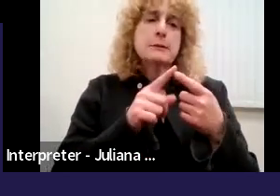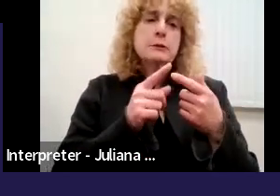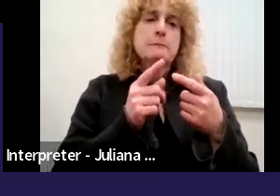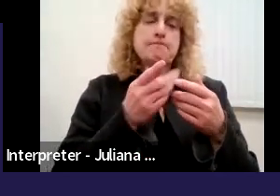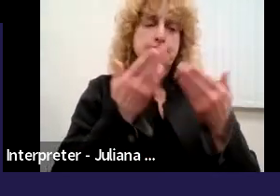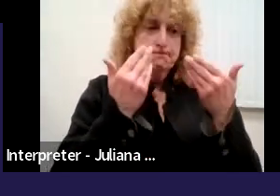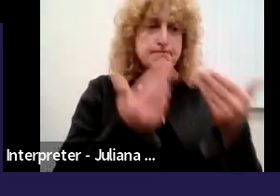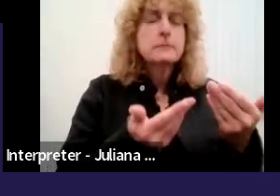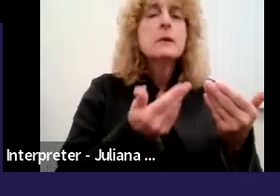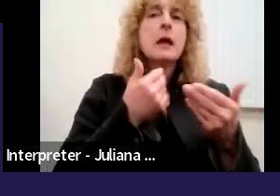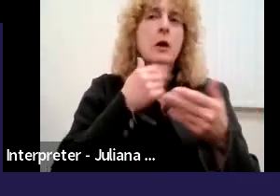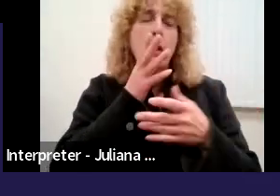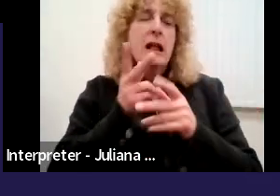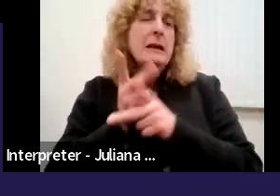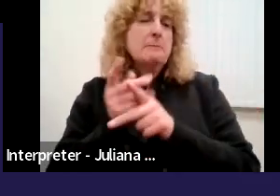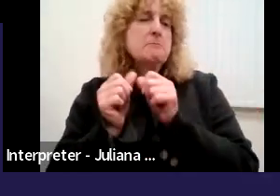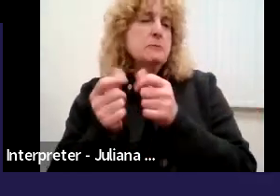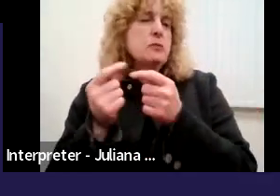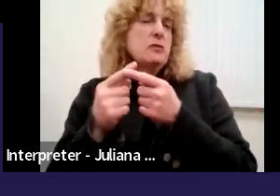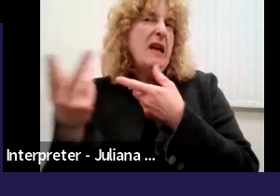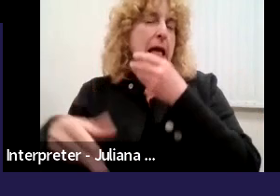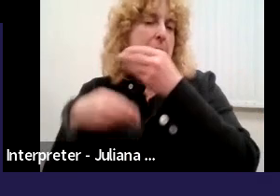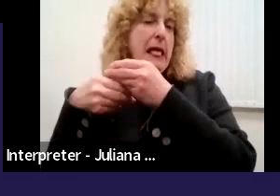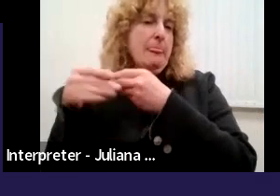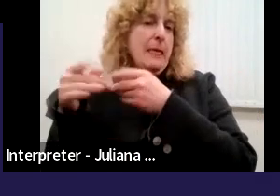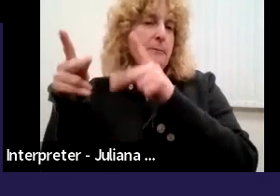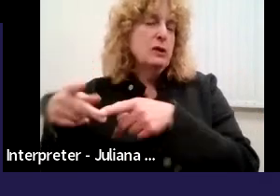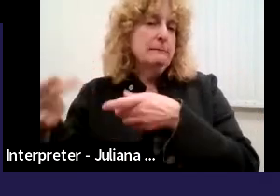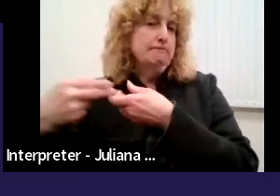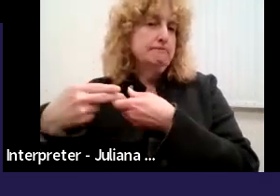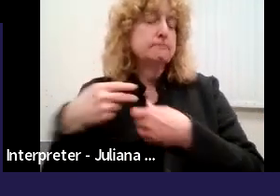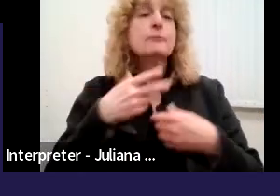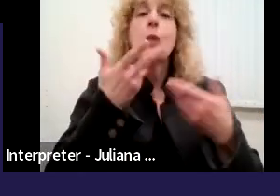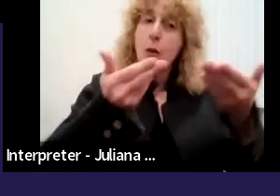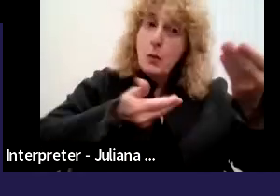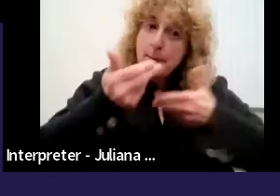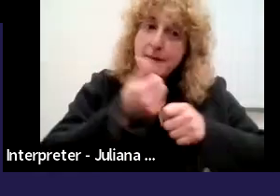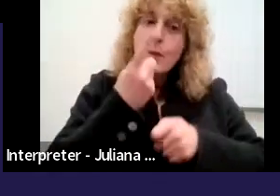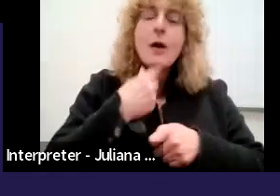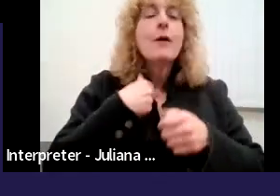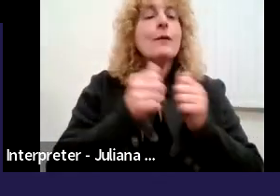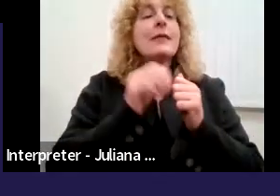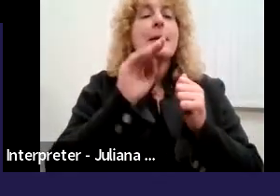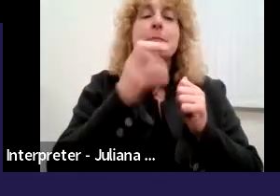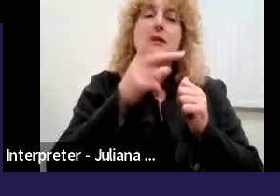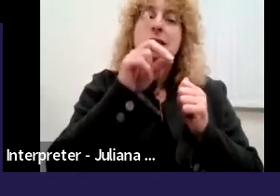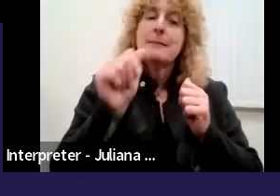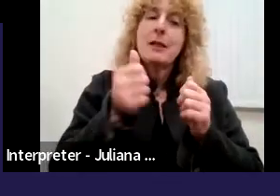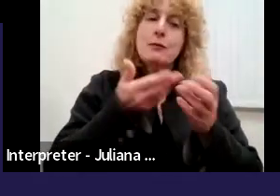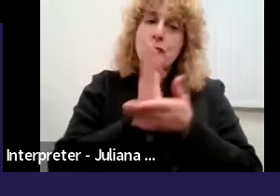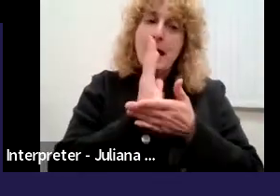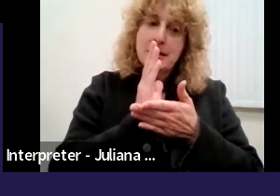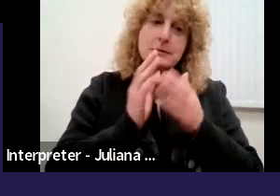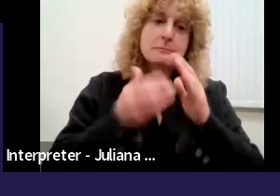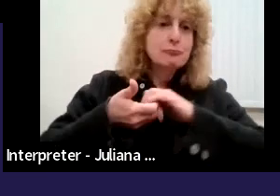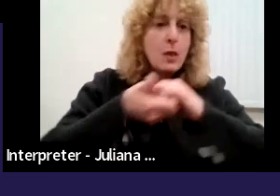them. All righty, well, welcome everyone. We are with Michigan Disability Rights Coalition and the